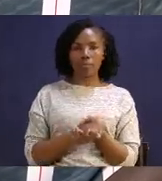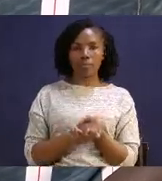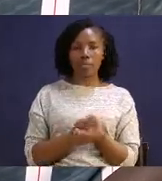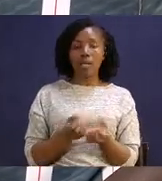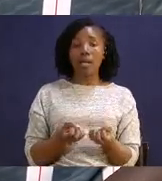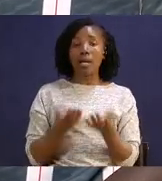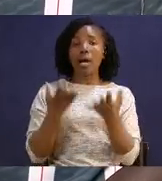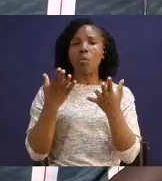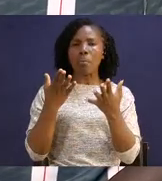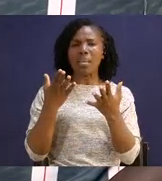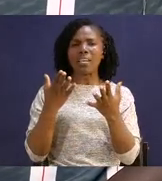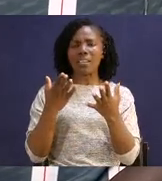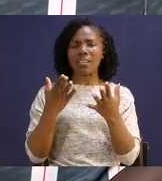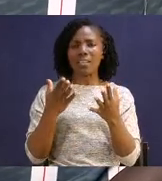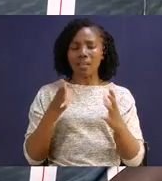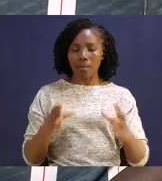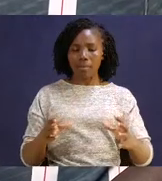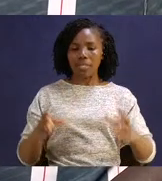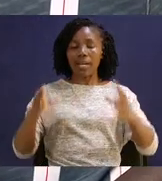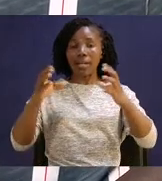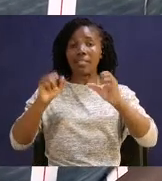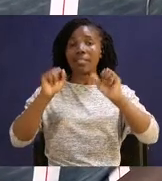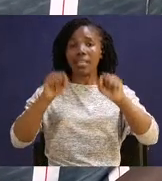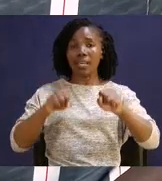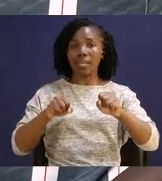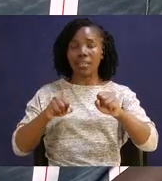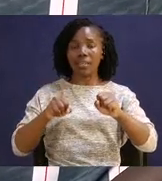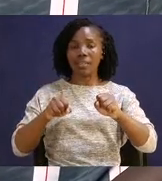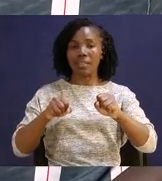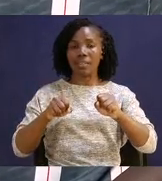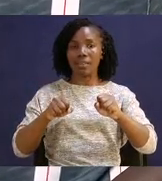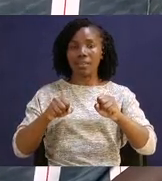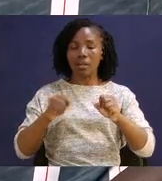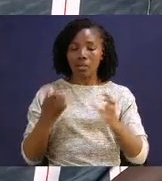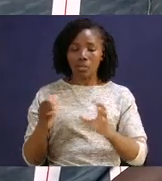How many tankers do you think can empty the Indian Ocean?